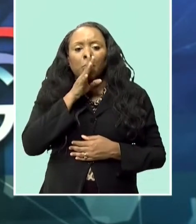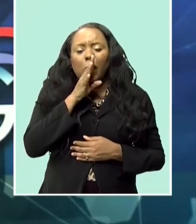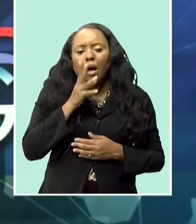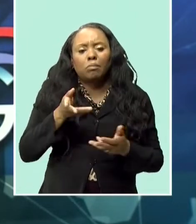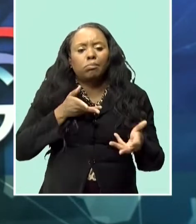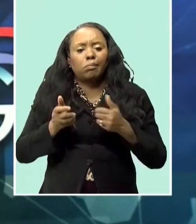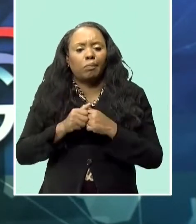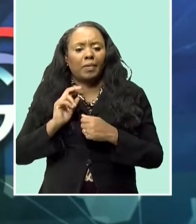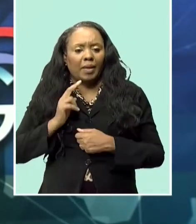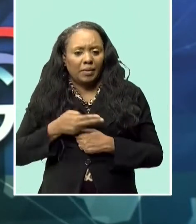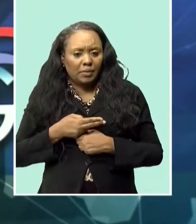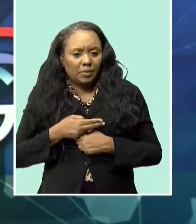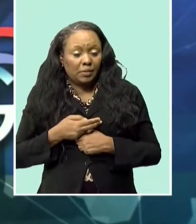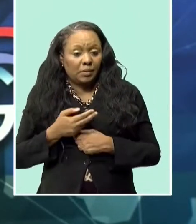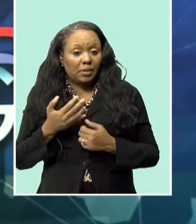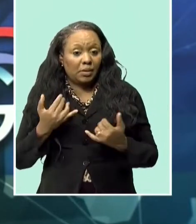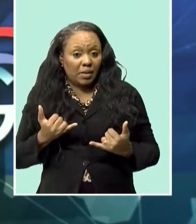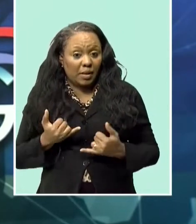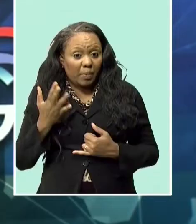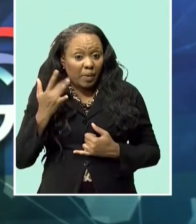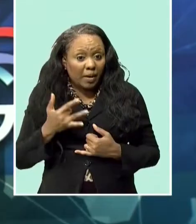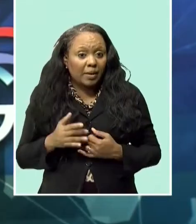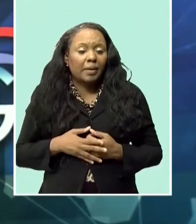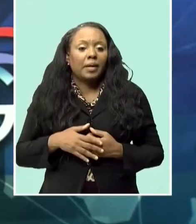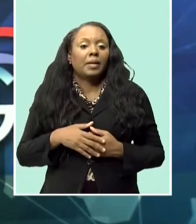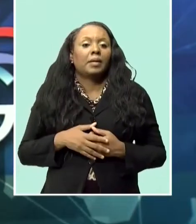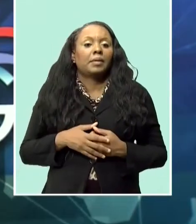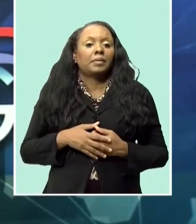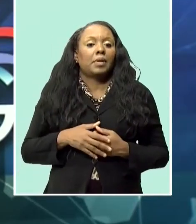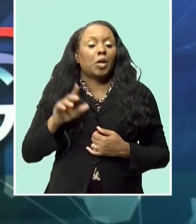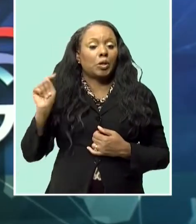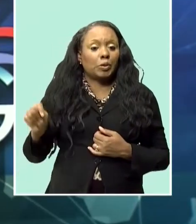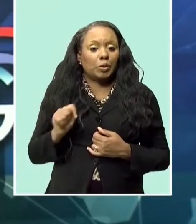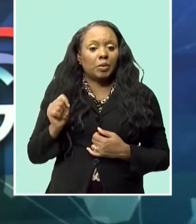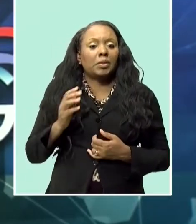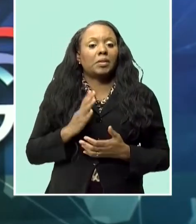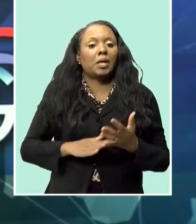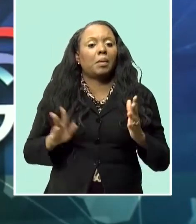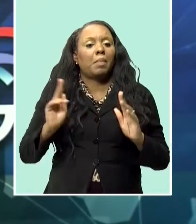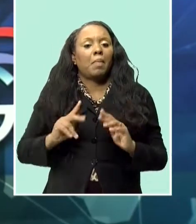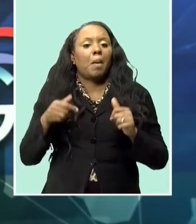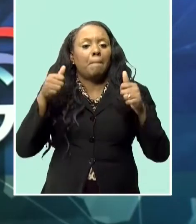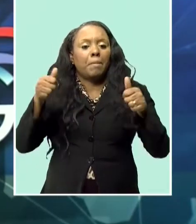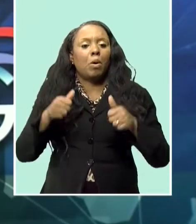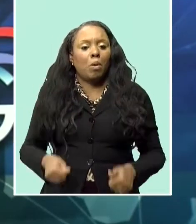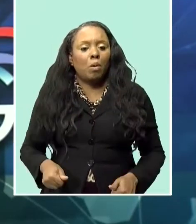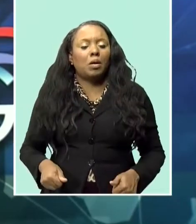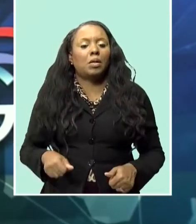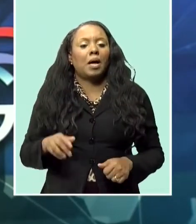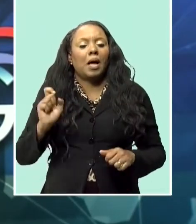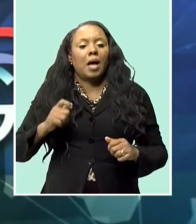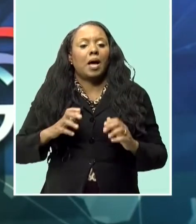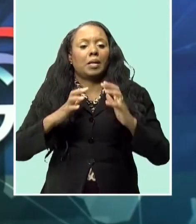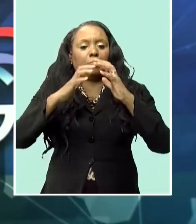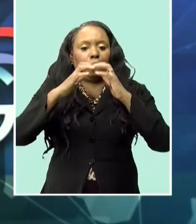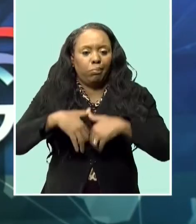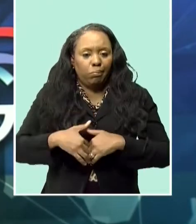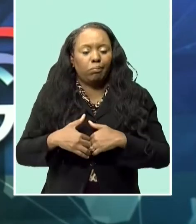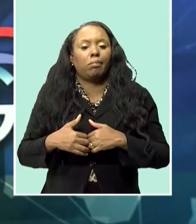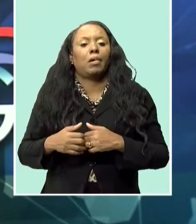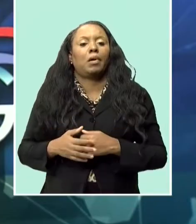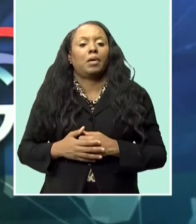followed Tuesday's news that enforcement notices were served on some people in Bellevue Plantation to remove their structures in 28